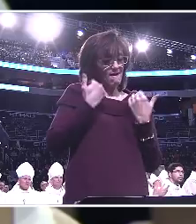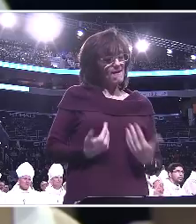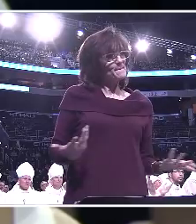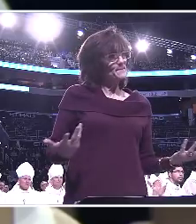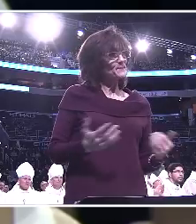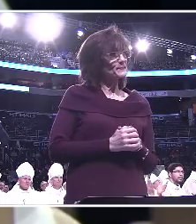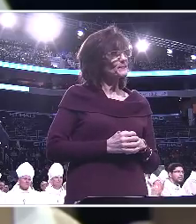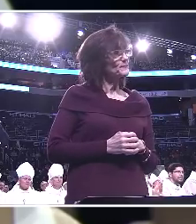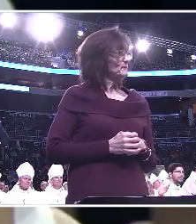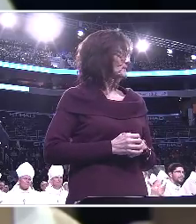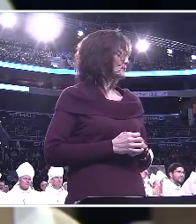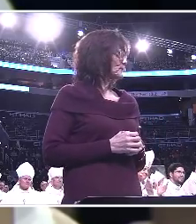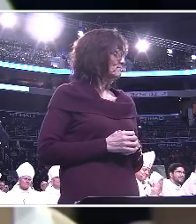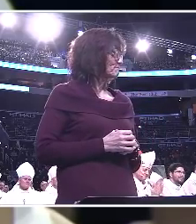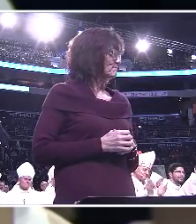And actually seated next to